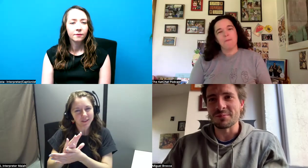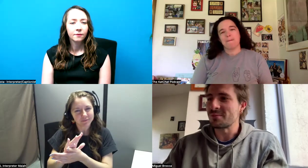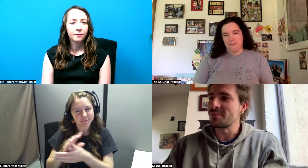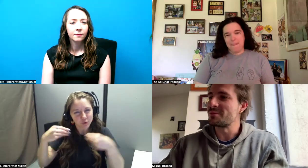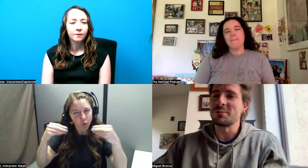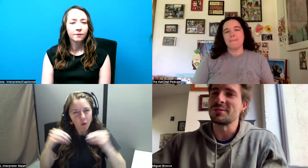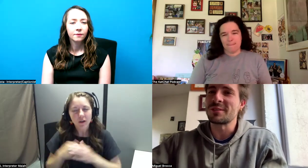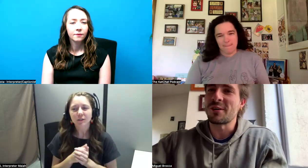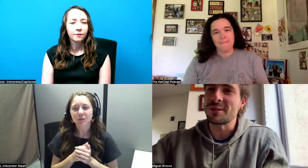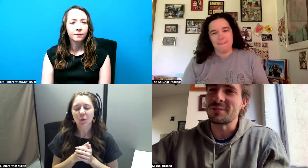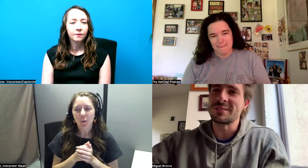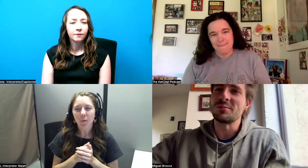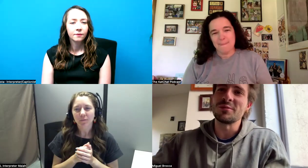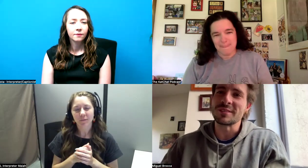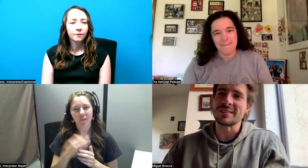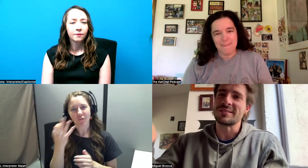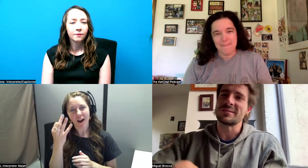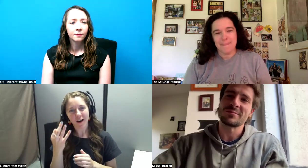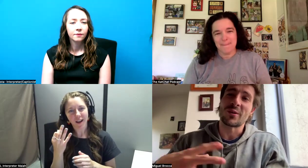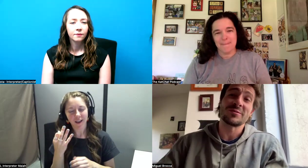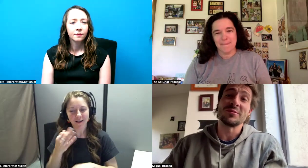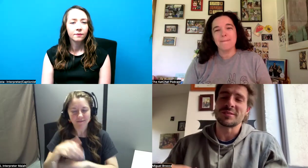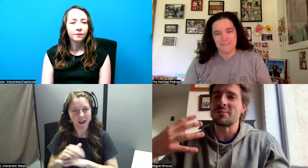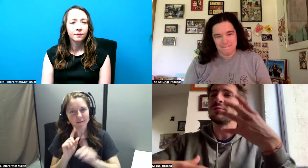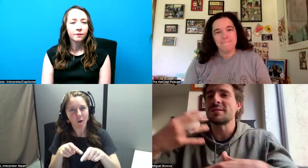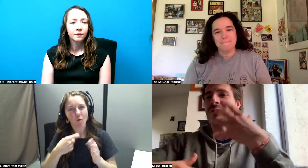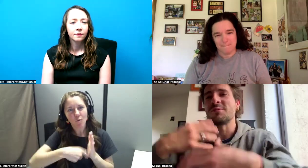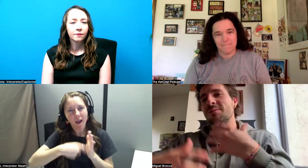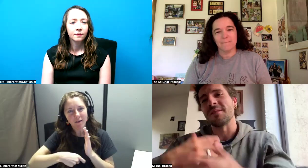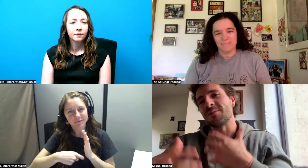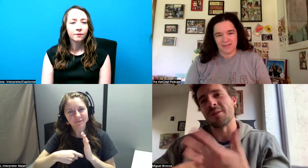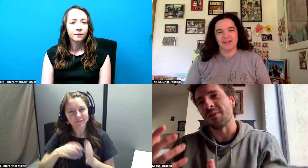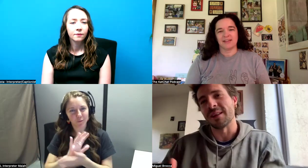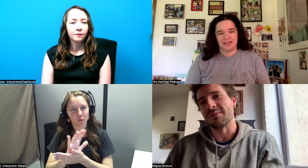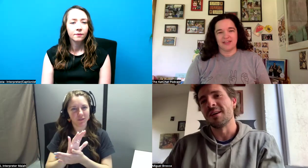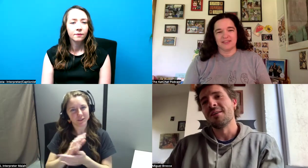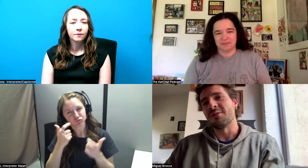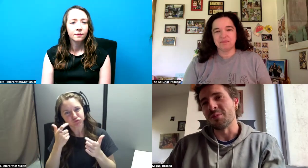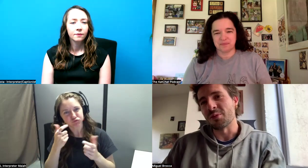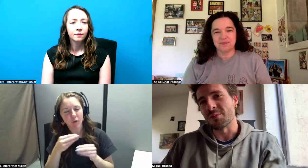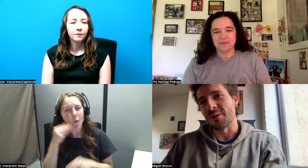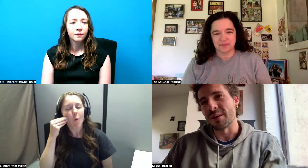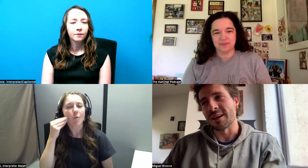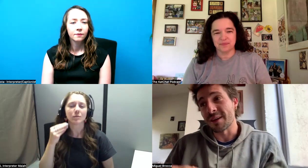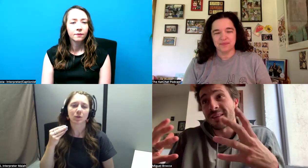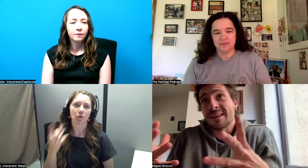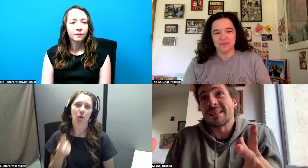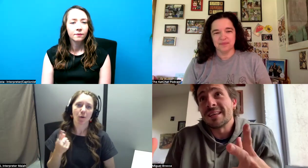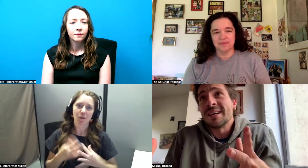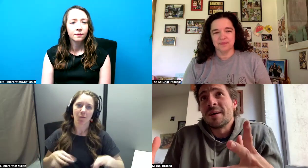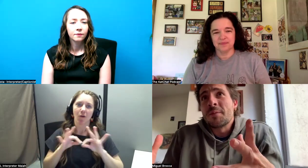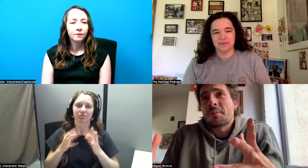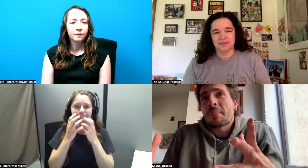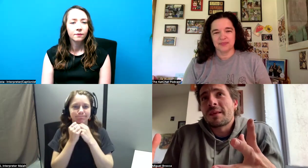night. We would just go and rent some movies and then just watch movies. So movies have always been this part of my life, very important part of my life. And I think